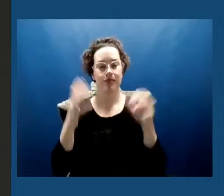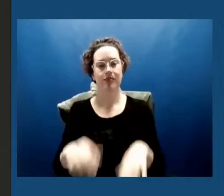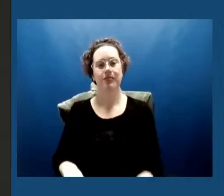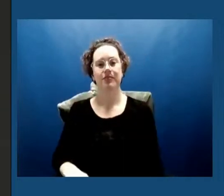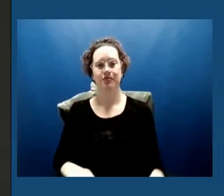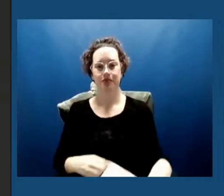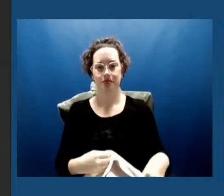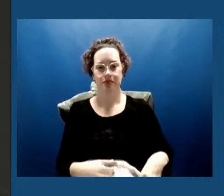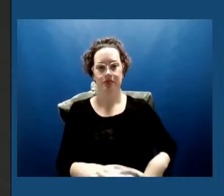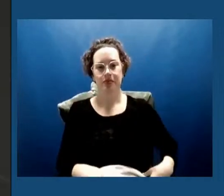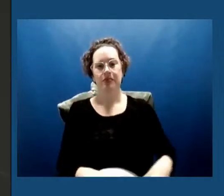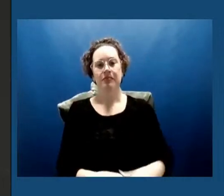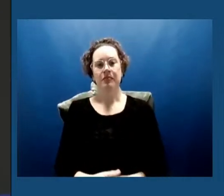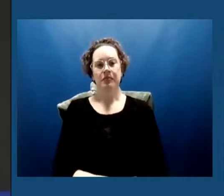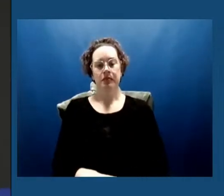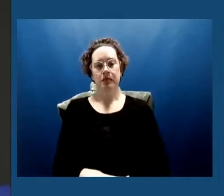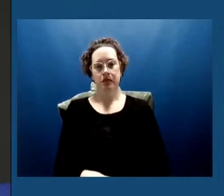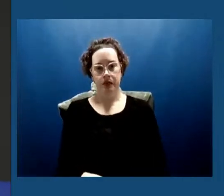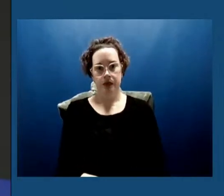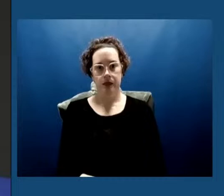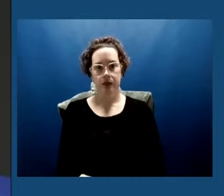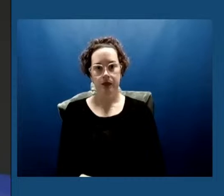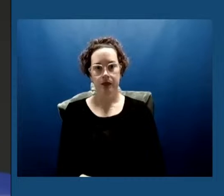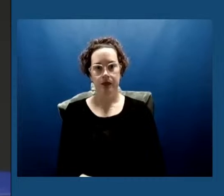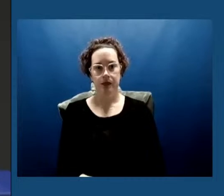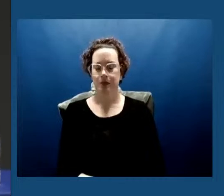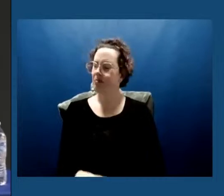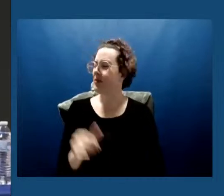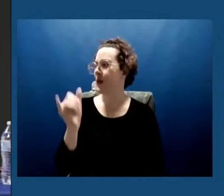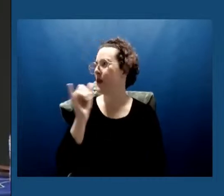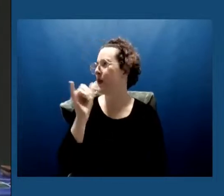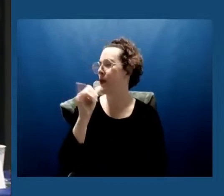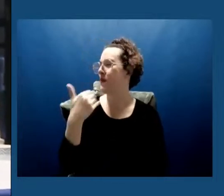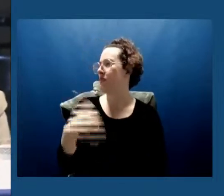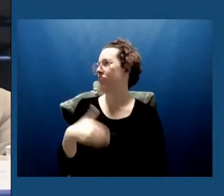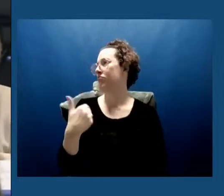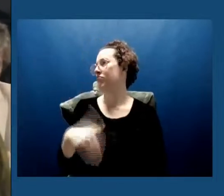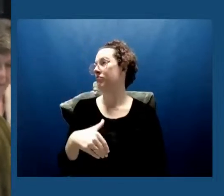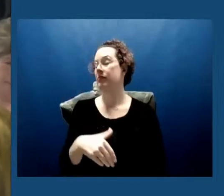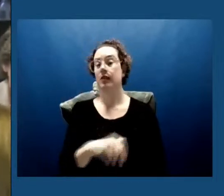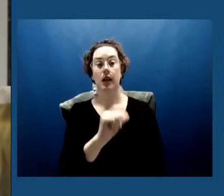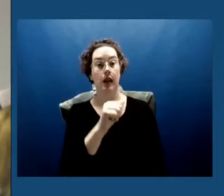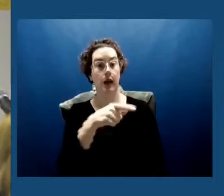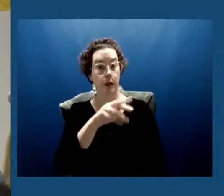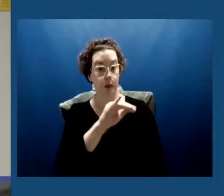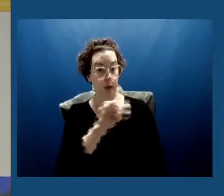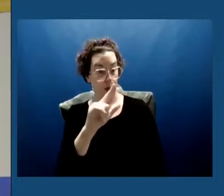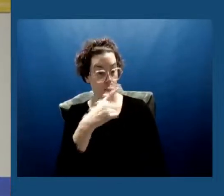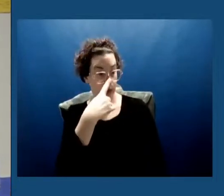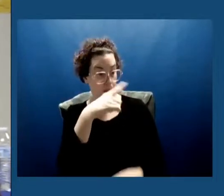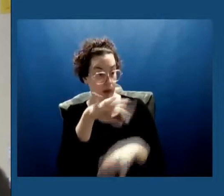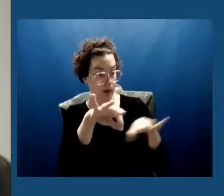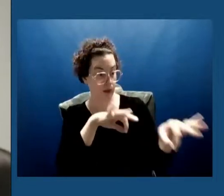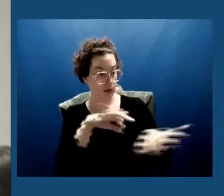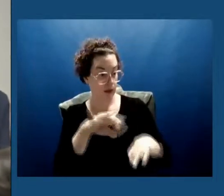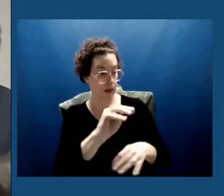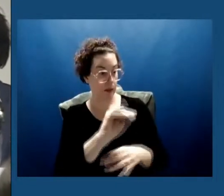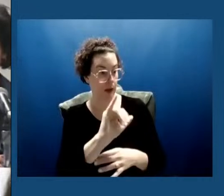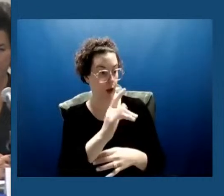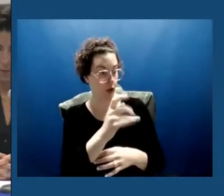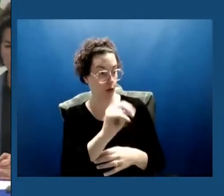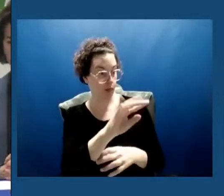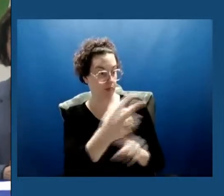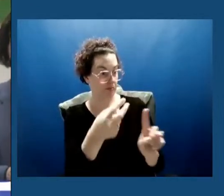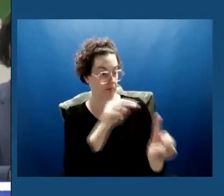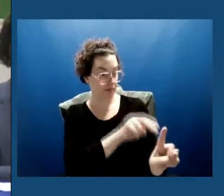Awesome, awesome. April, tell us about the Micron perspective. Yes, absolutely.